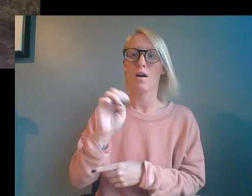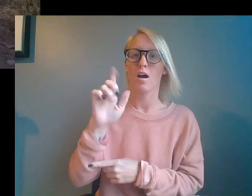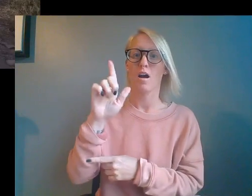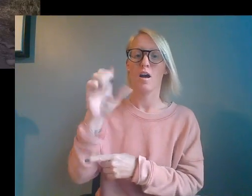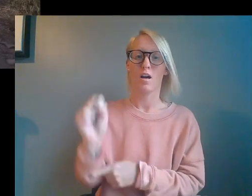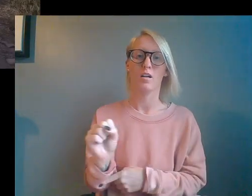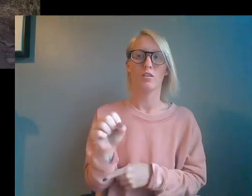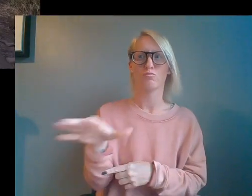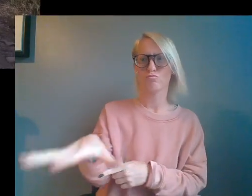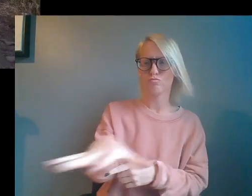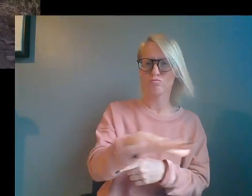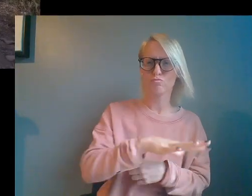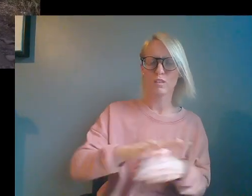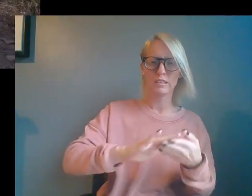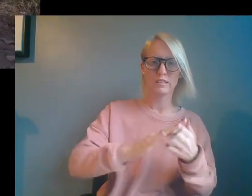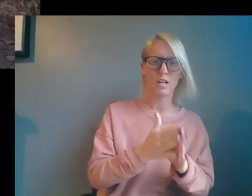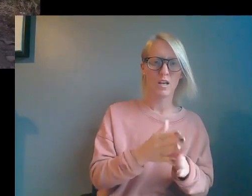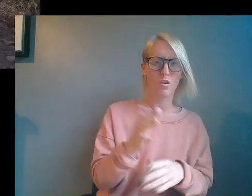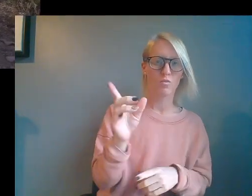around the town of Ash Fork.